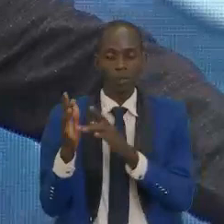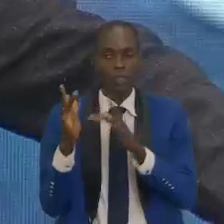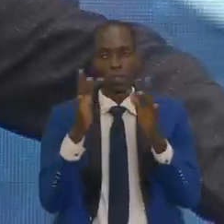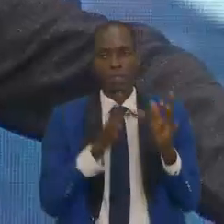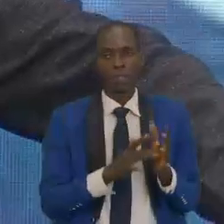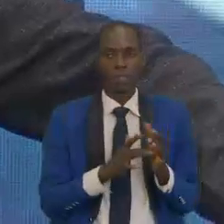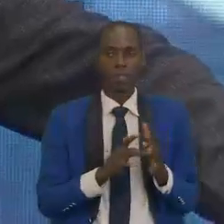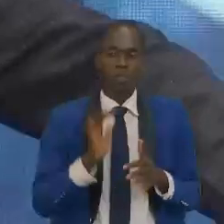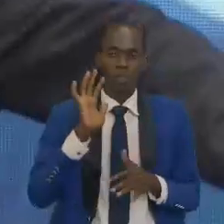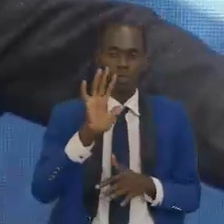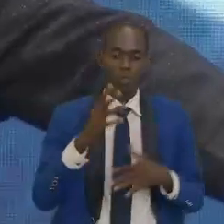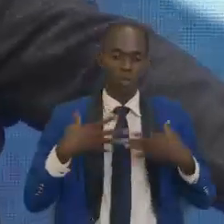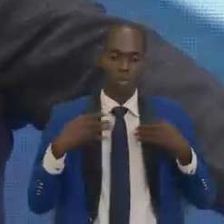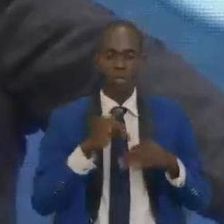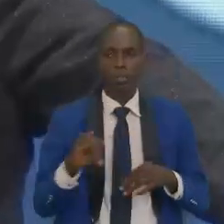your healing will